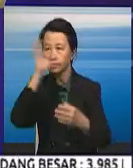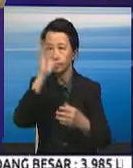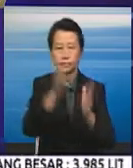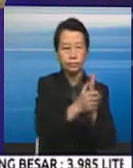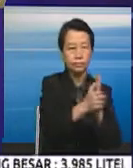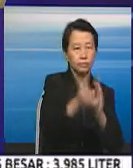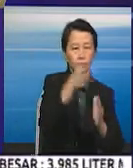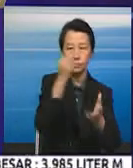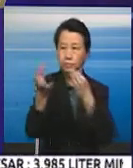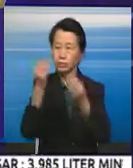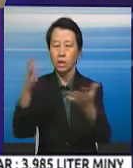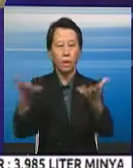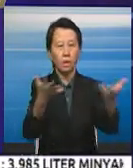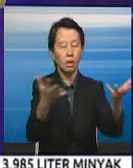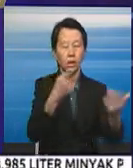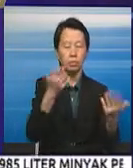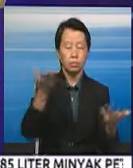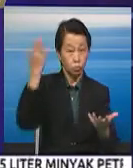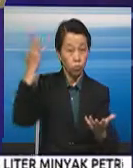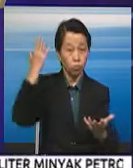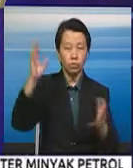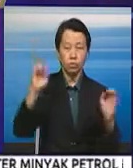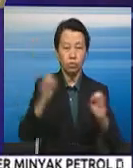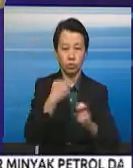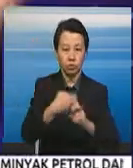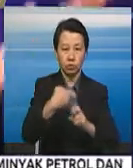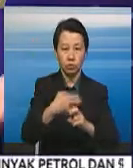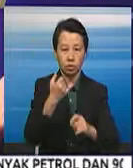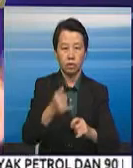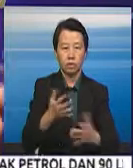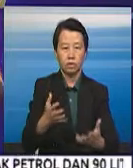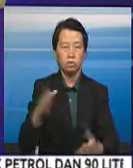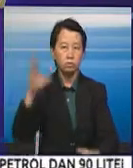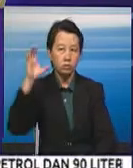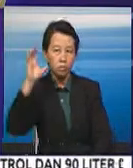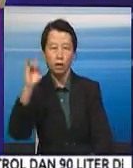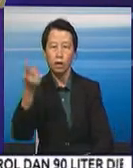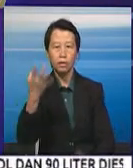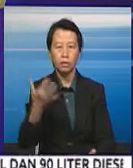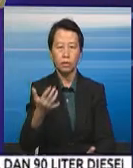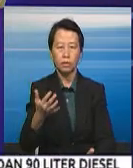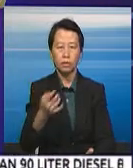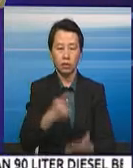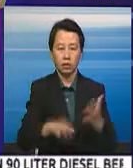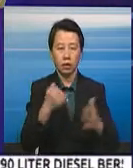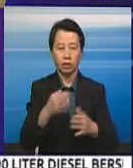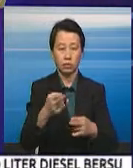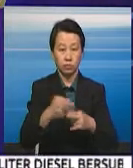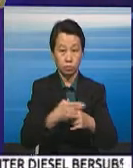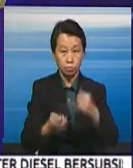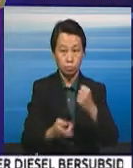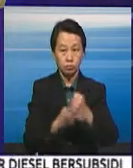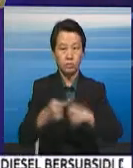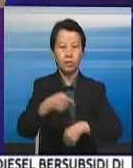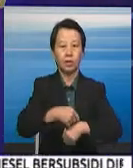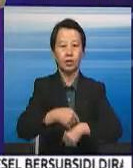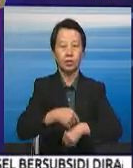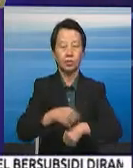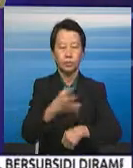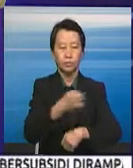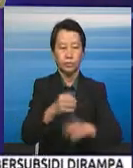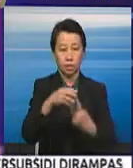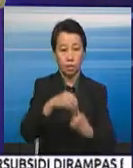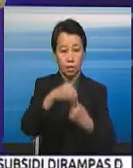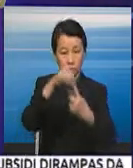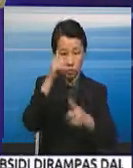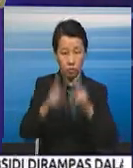getting information about event, and you, it's mostly hearsay. So what they've done is cut down the time for us. And especially